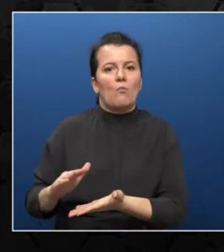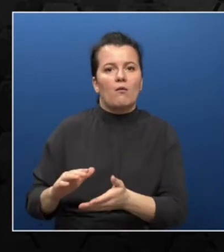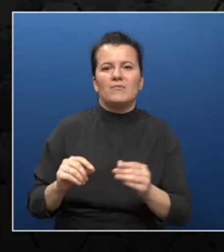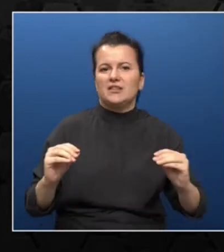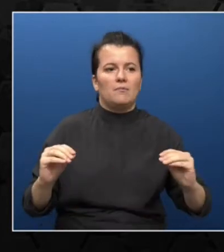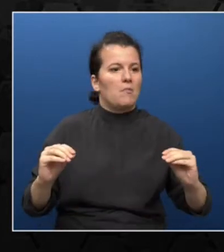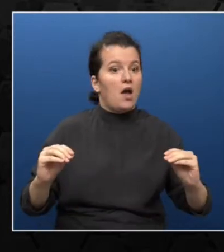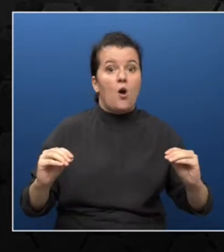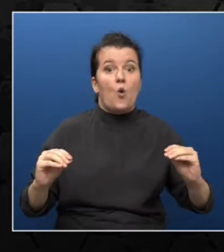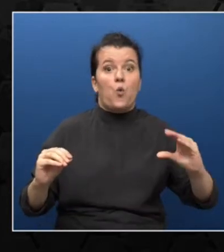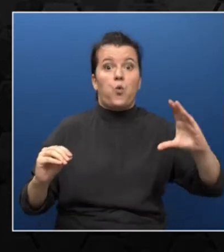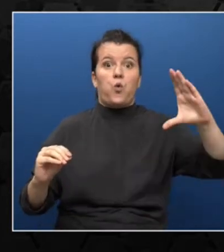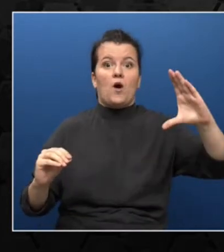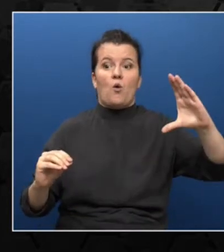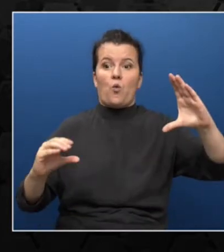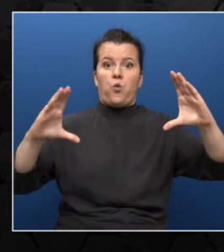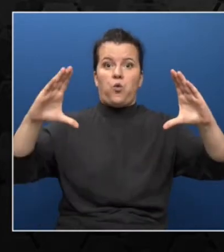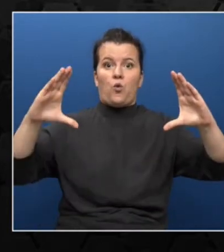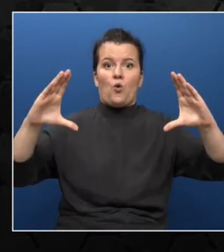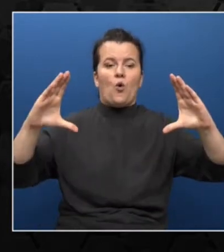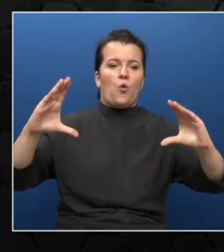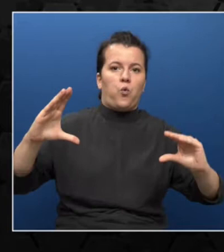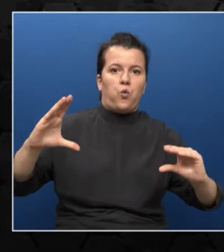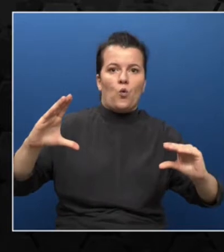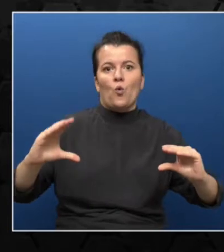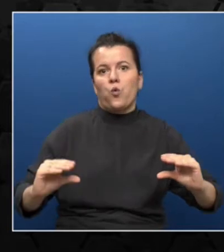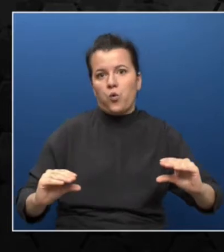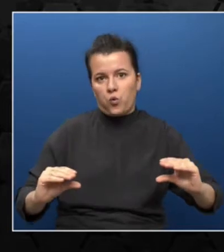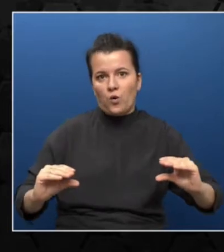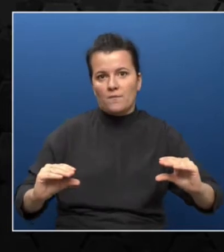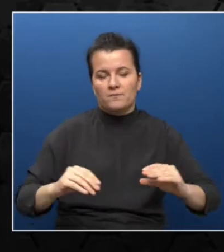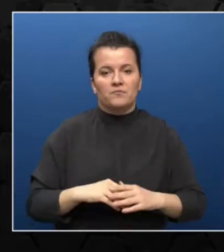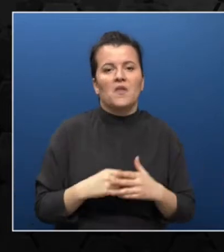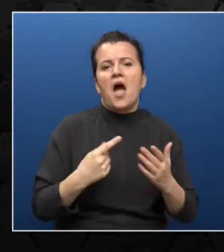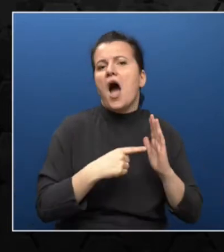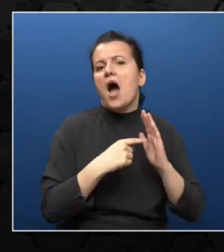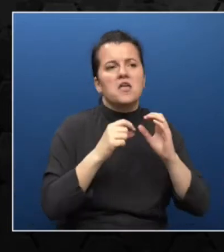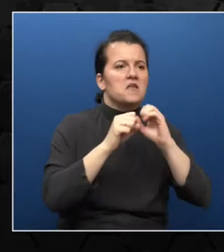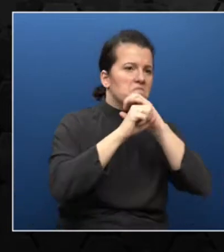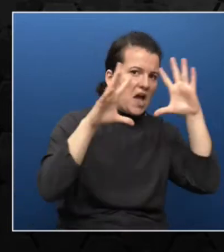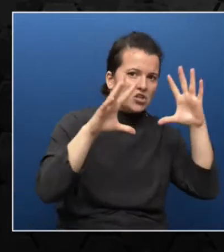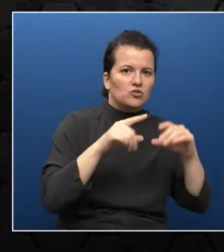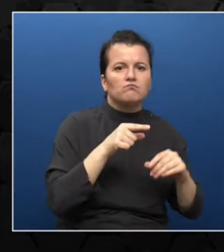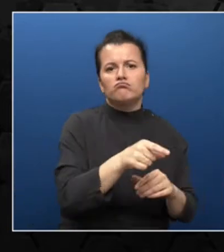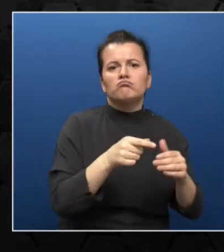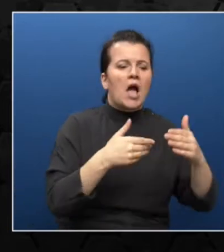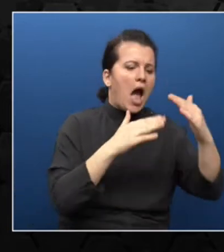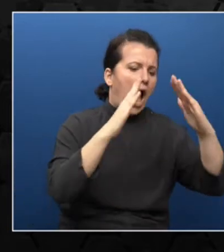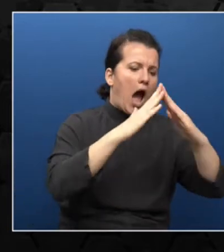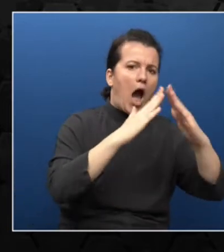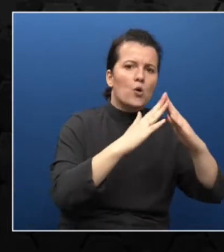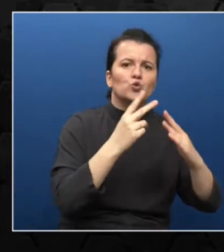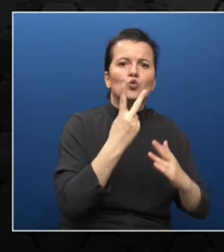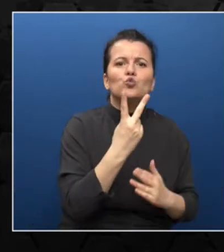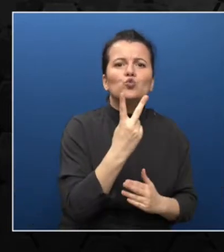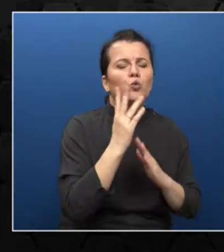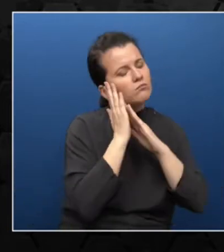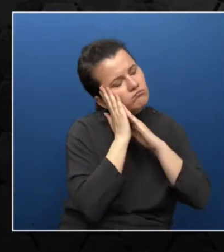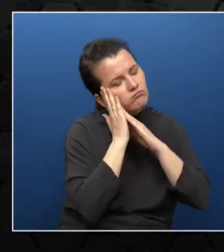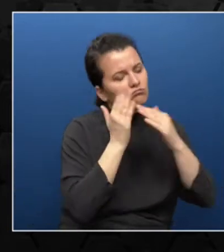size 2-bedroom house costs around, let's say $50,000. I'm like, 4-bedroom house costs